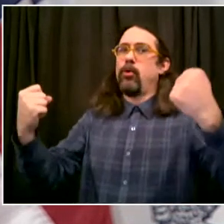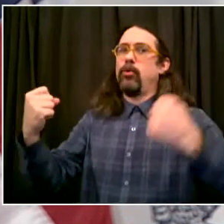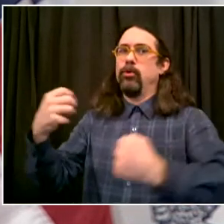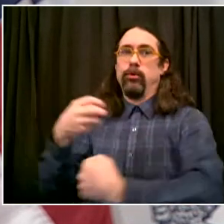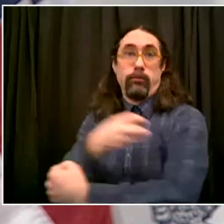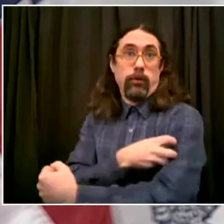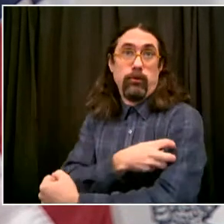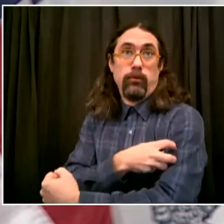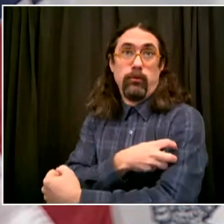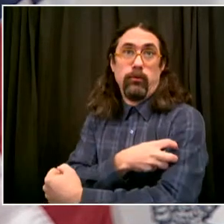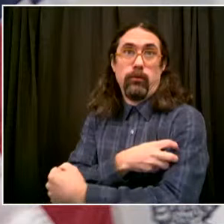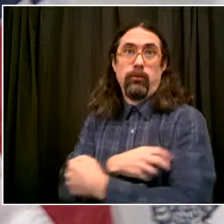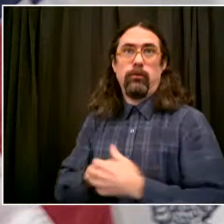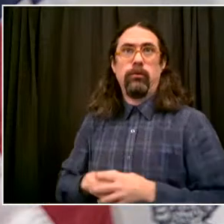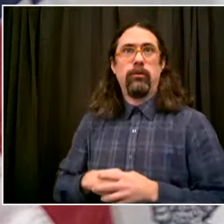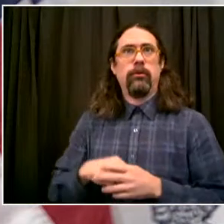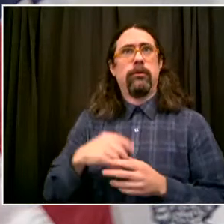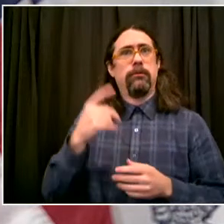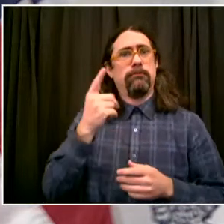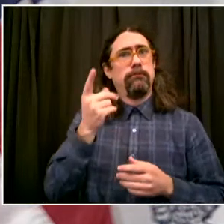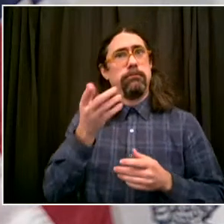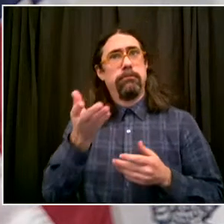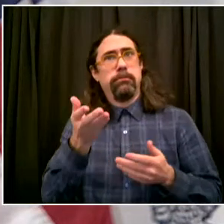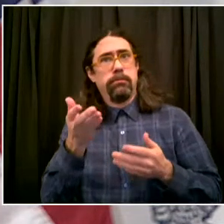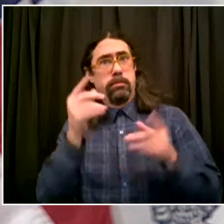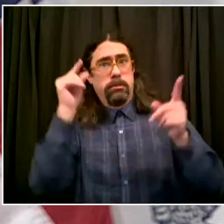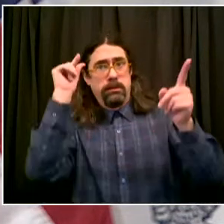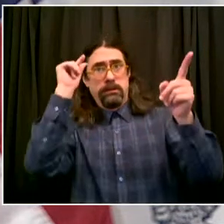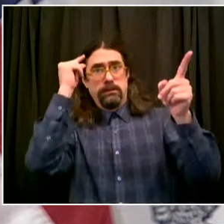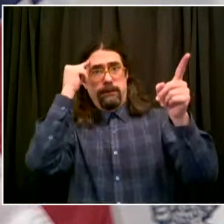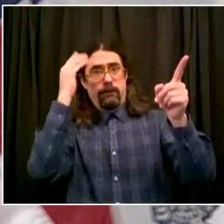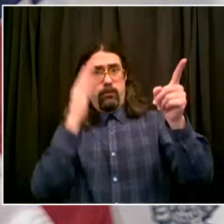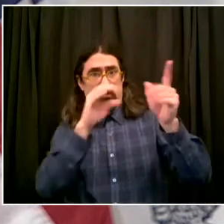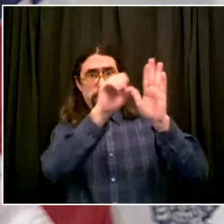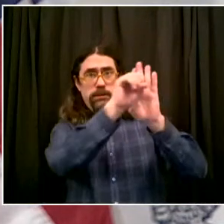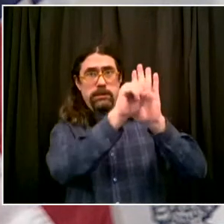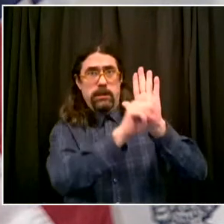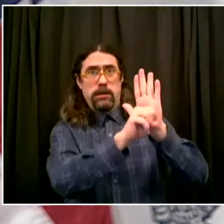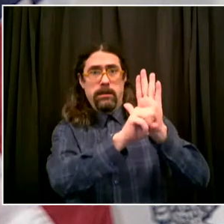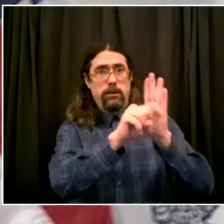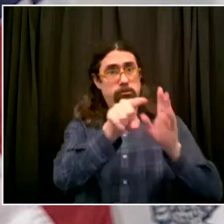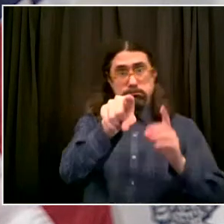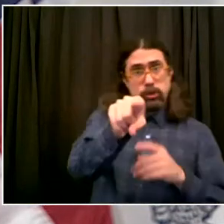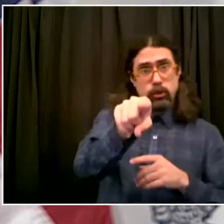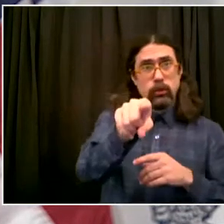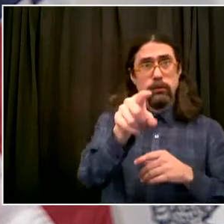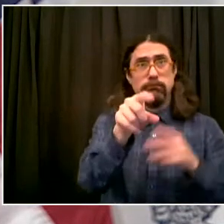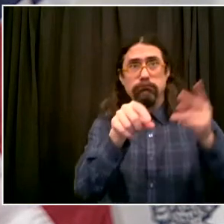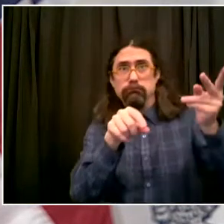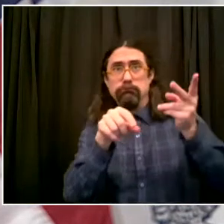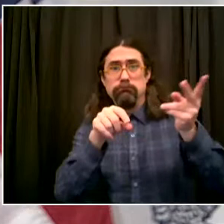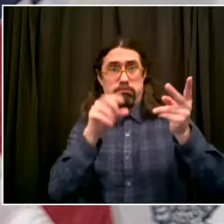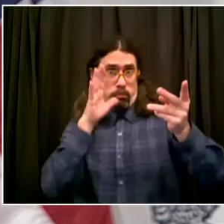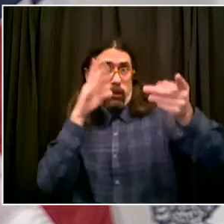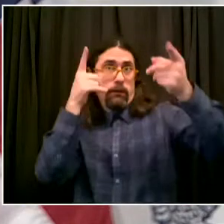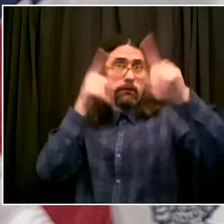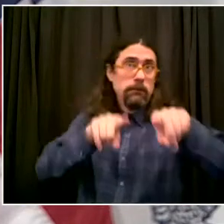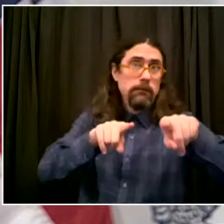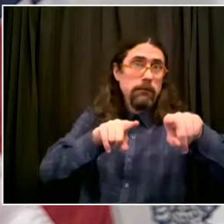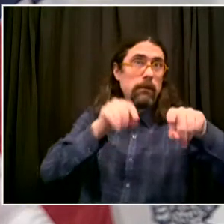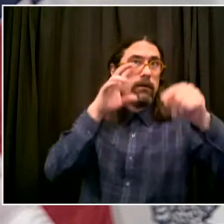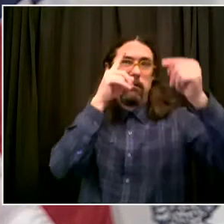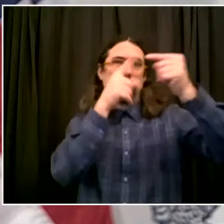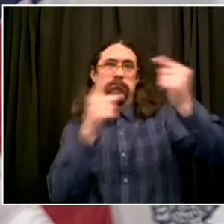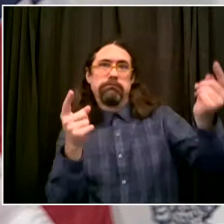a conflict with the state over this issue, or is your power really limited by